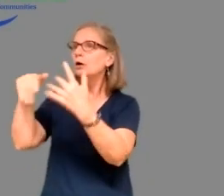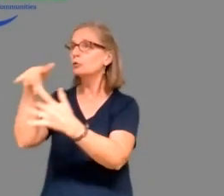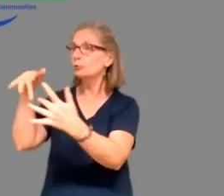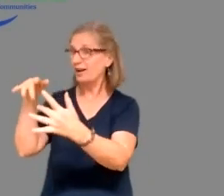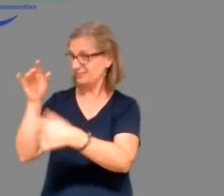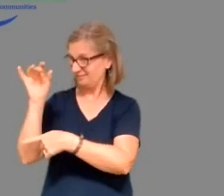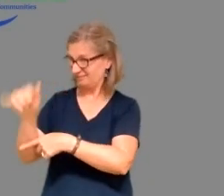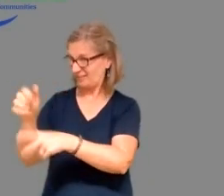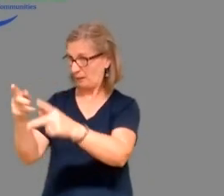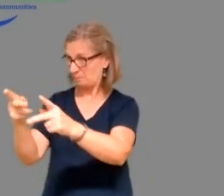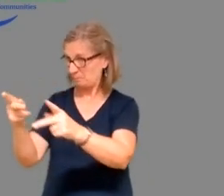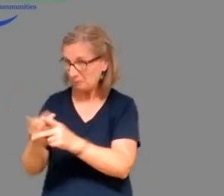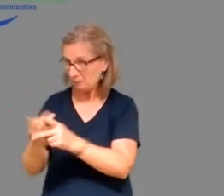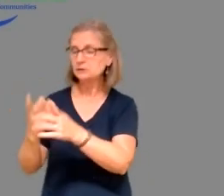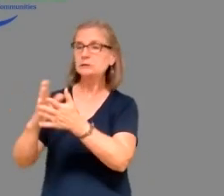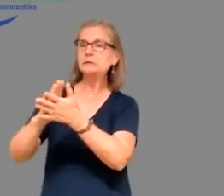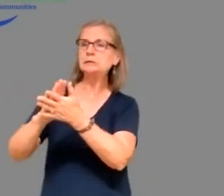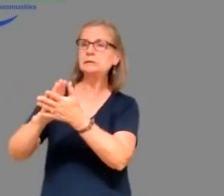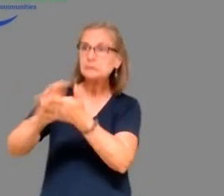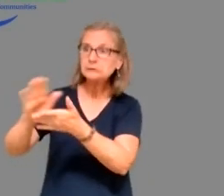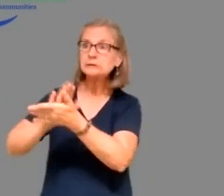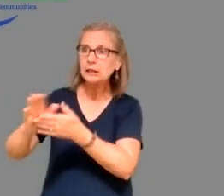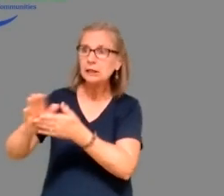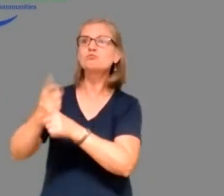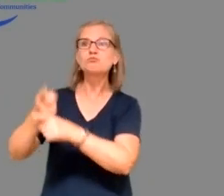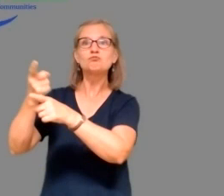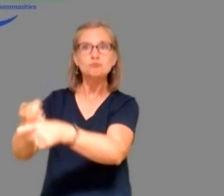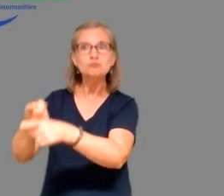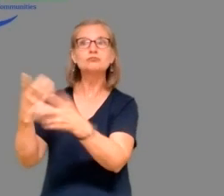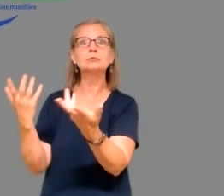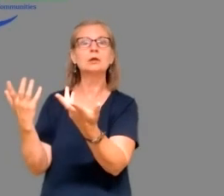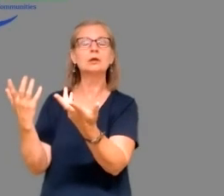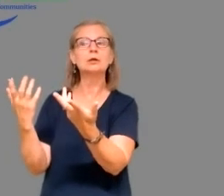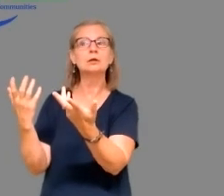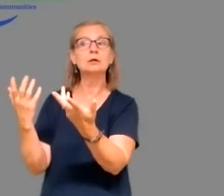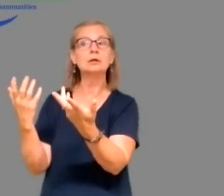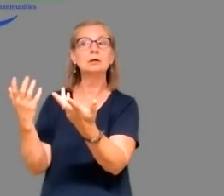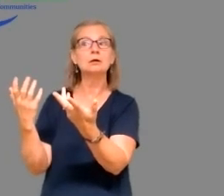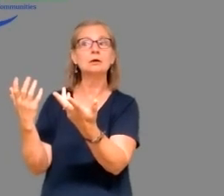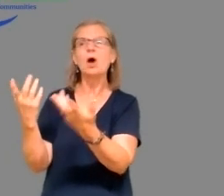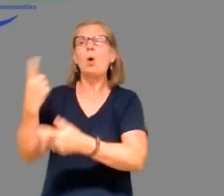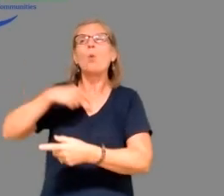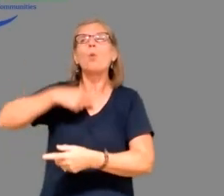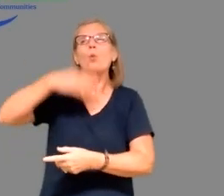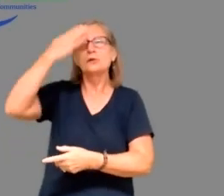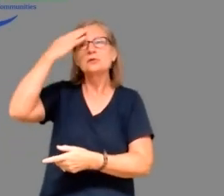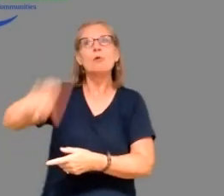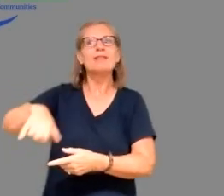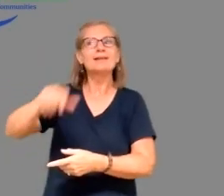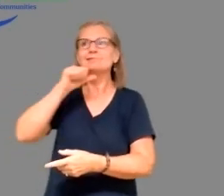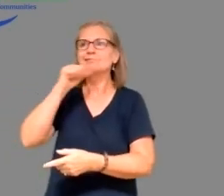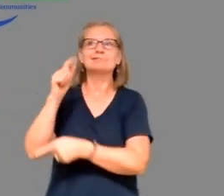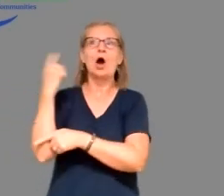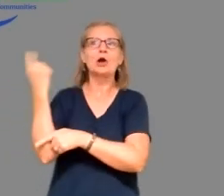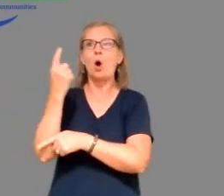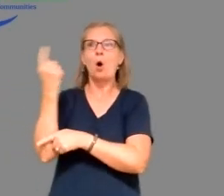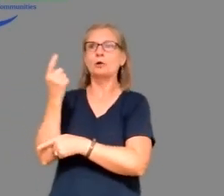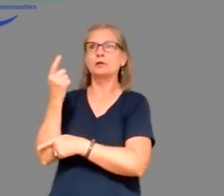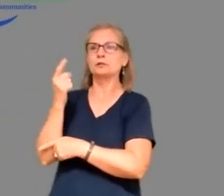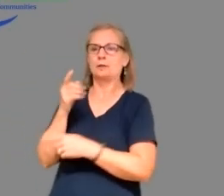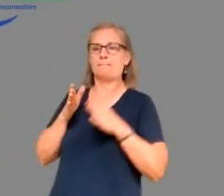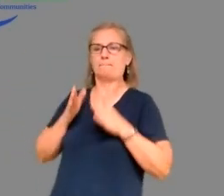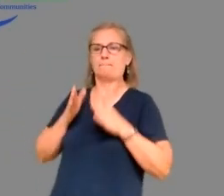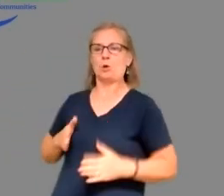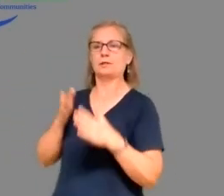regularly sanitized? And, you know, because we know it's not just a direct person-to-person transmission sometimes. Sometimes